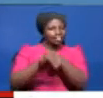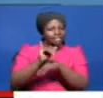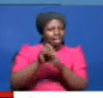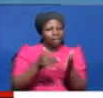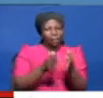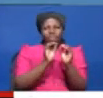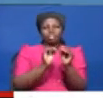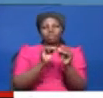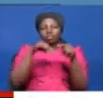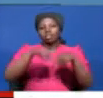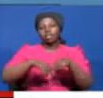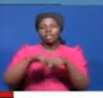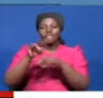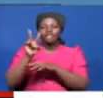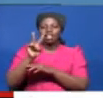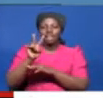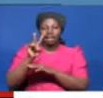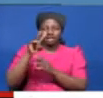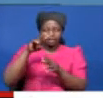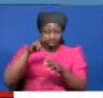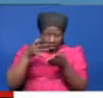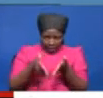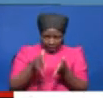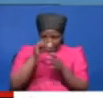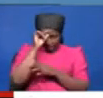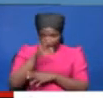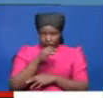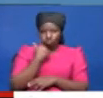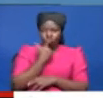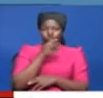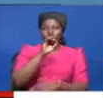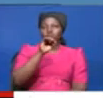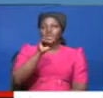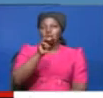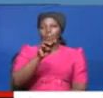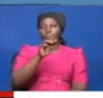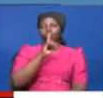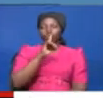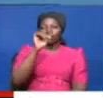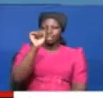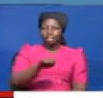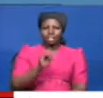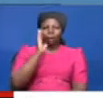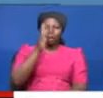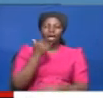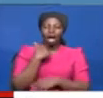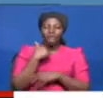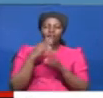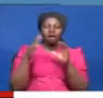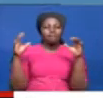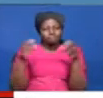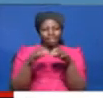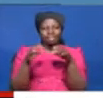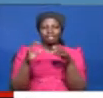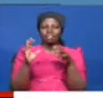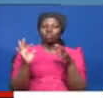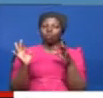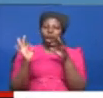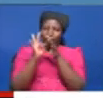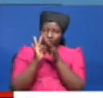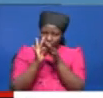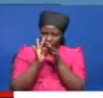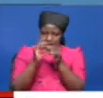sitting governor is actually ODM. Mm. So yes, there will be the party affiliation per se.